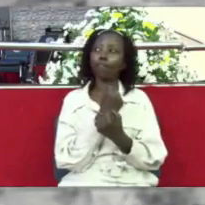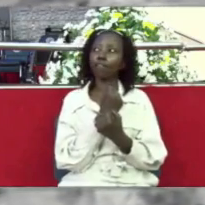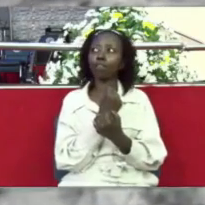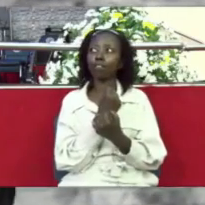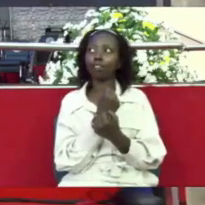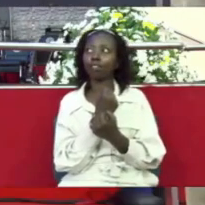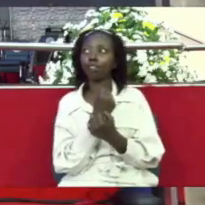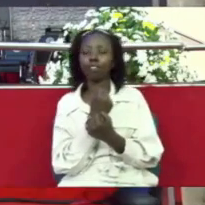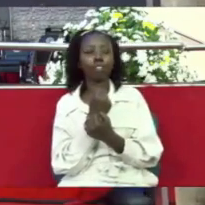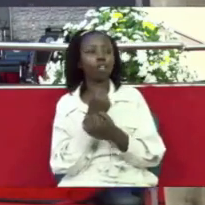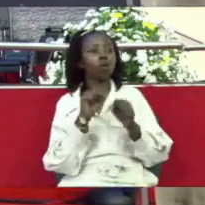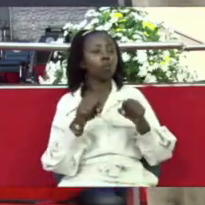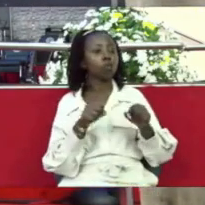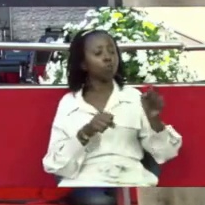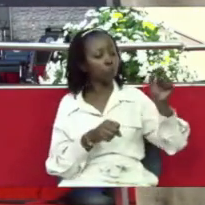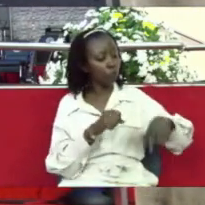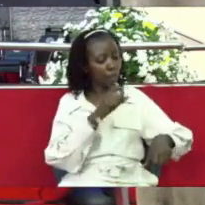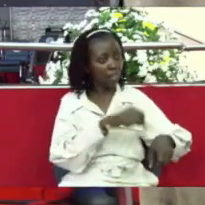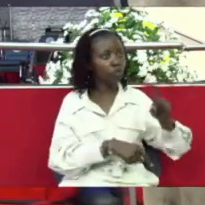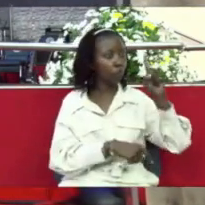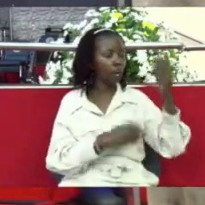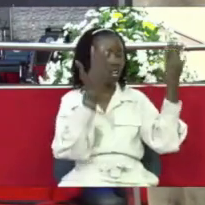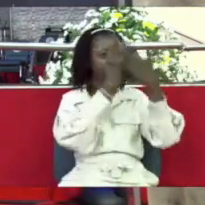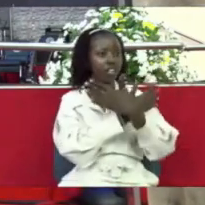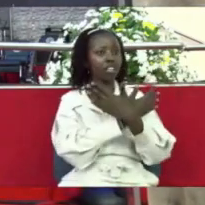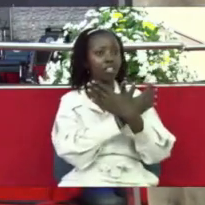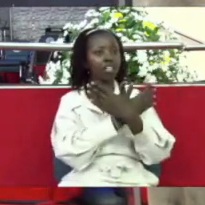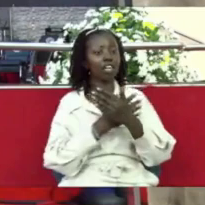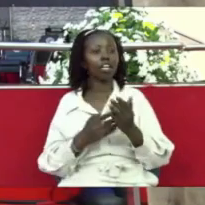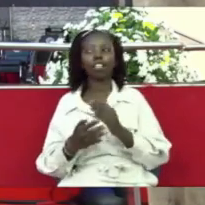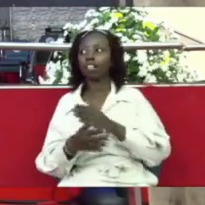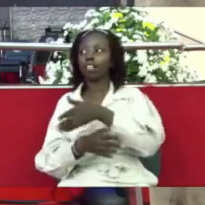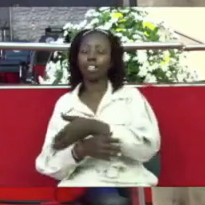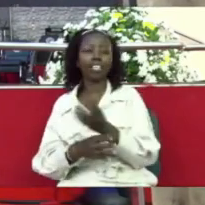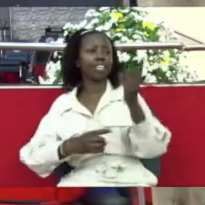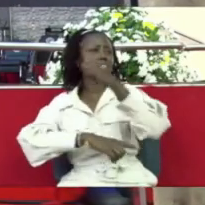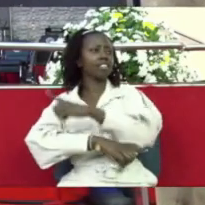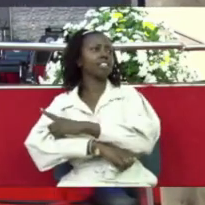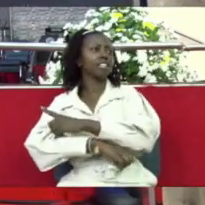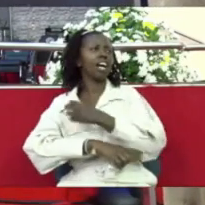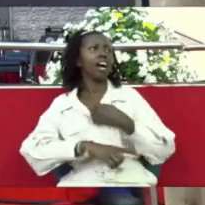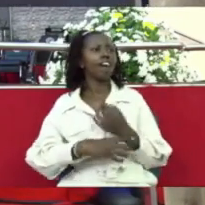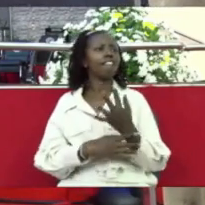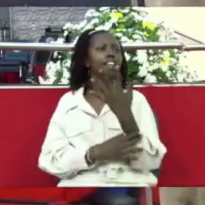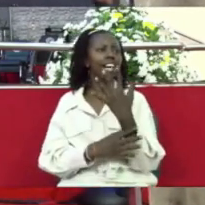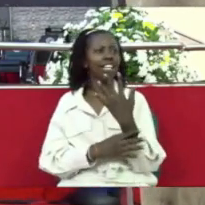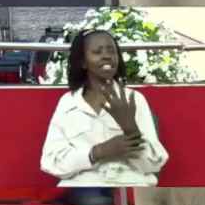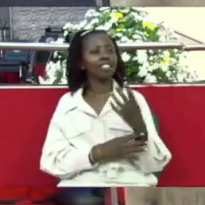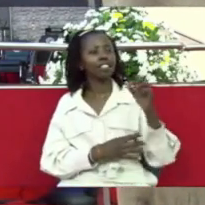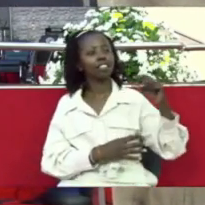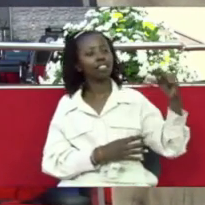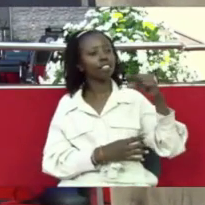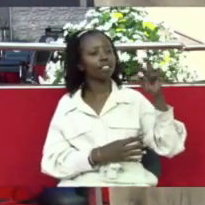can sow seed one night. Unaweza panda begu siku moja. And by the next day, grass is already starting to come up. Na siku